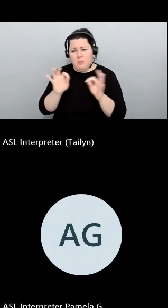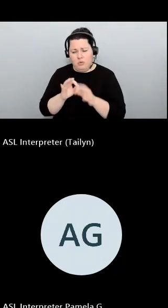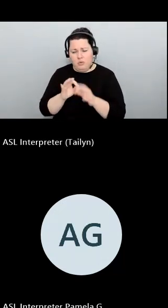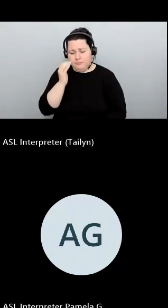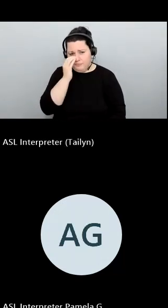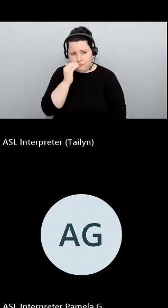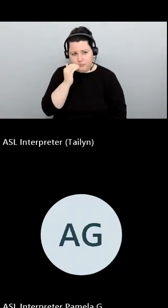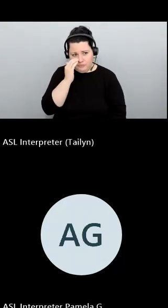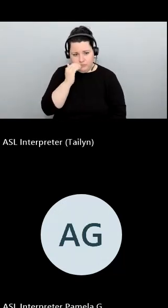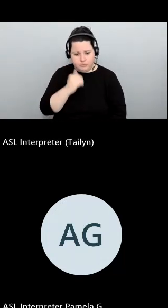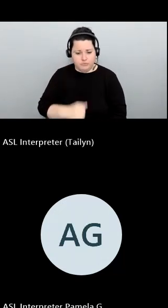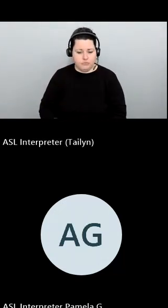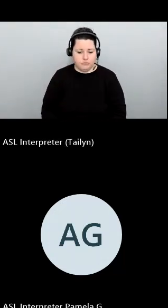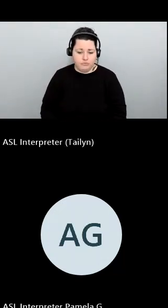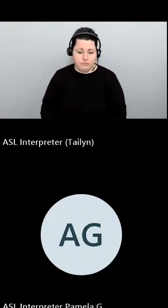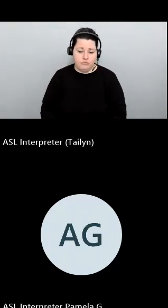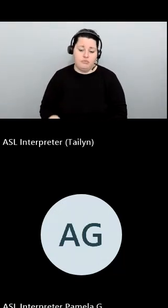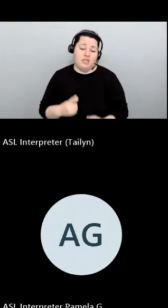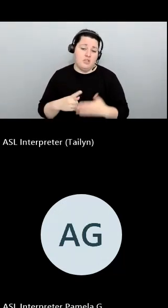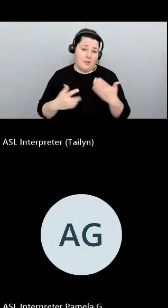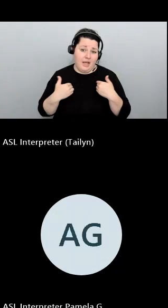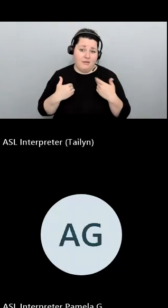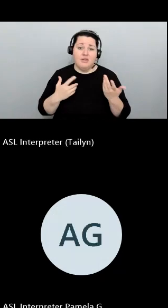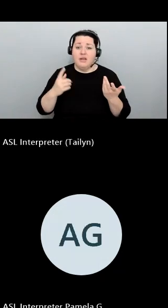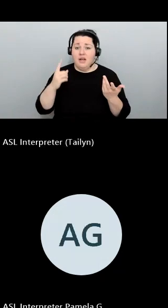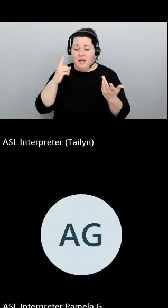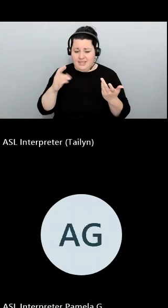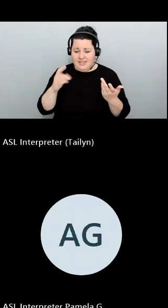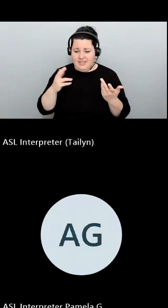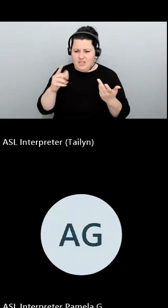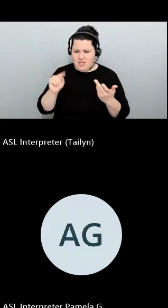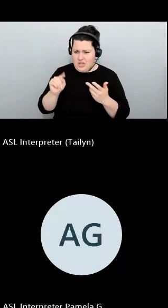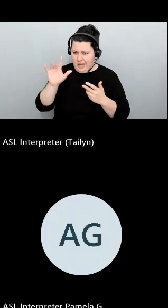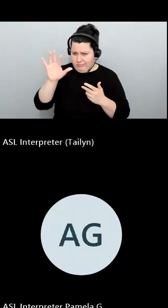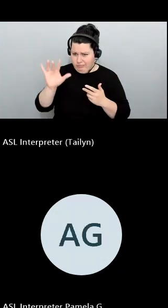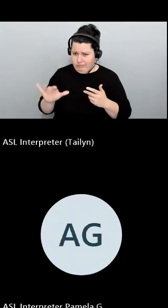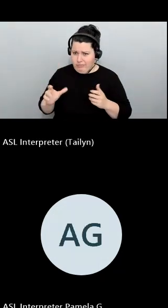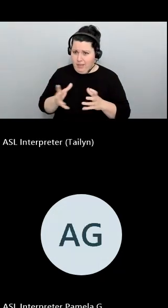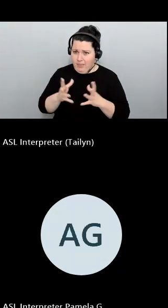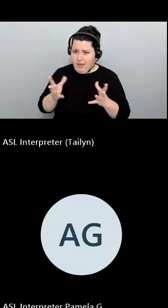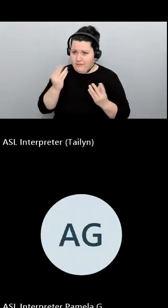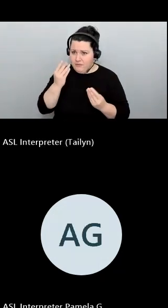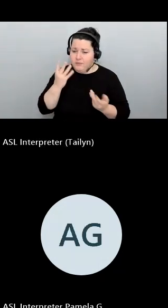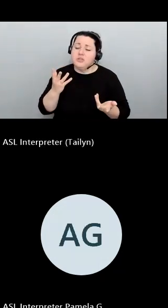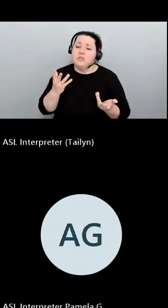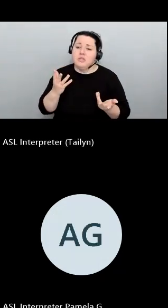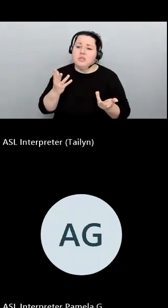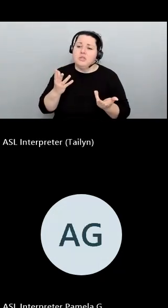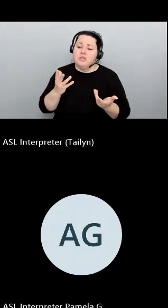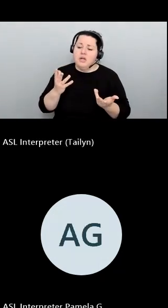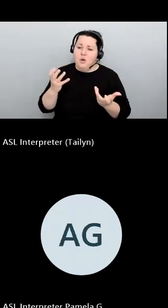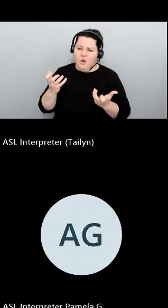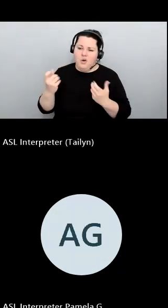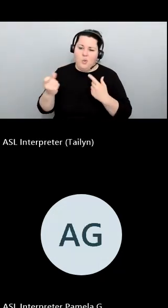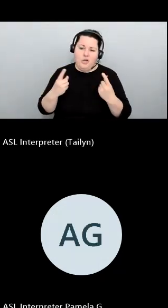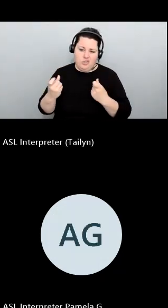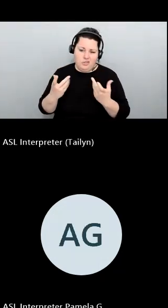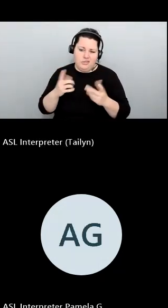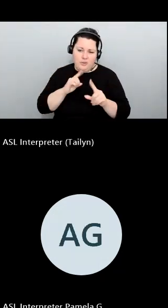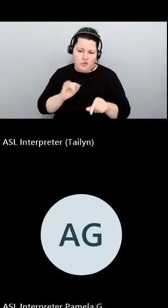So that's what I got. I think there's a lot of stuff in the chat here, and I want to make sure there's time for all